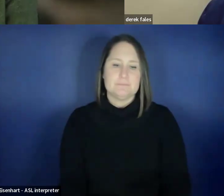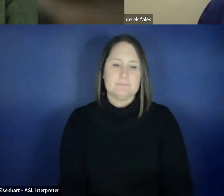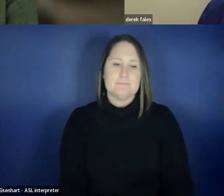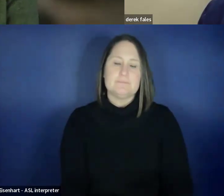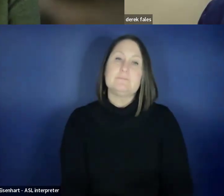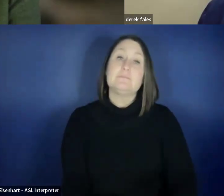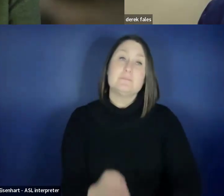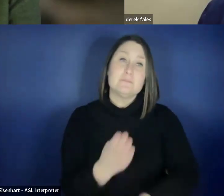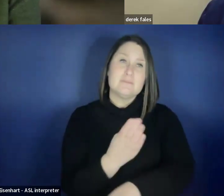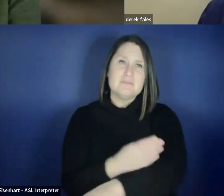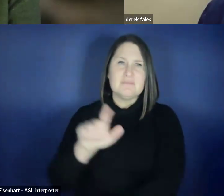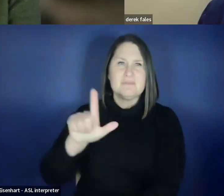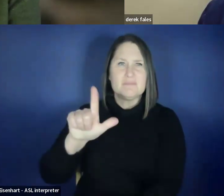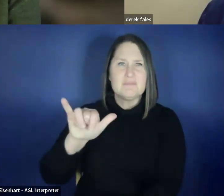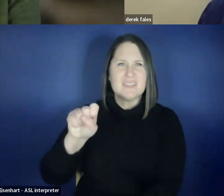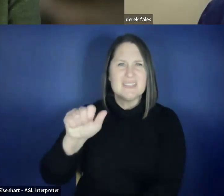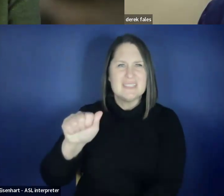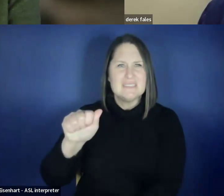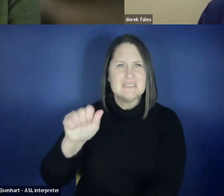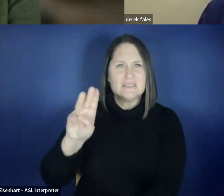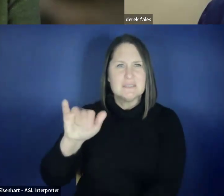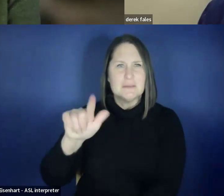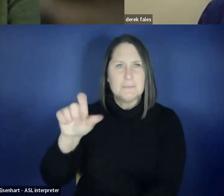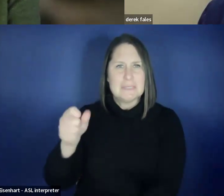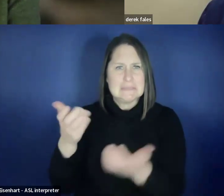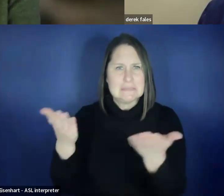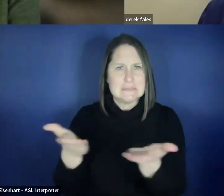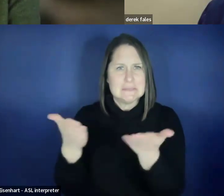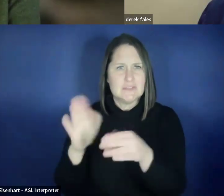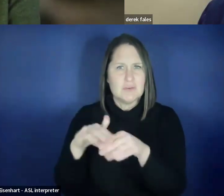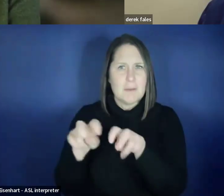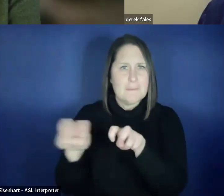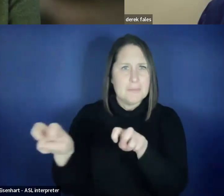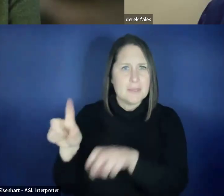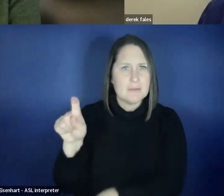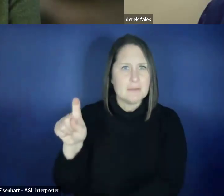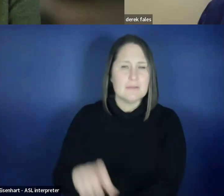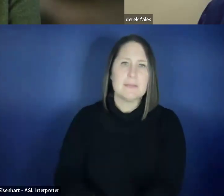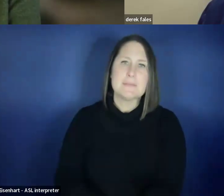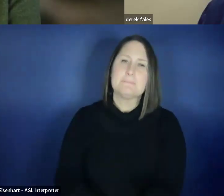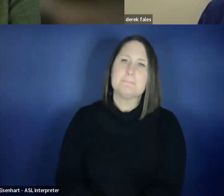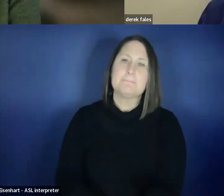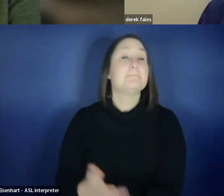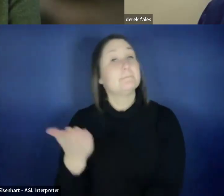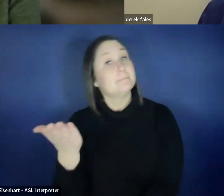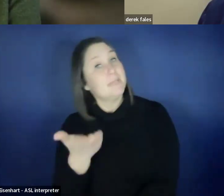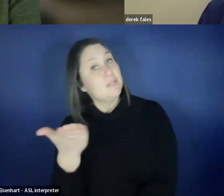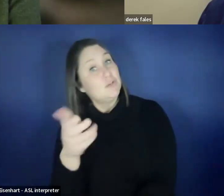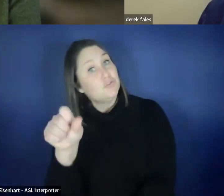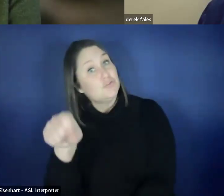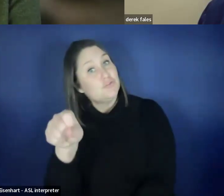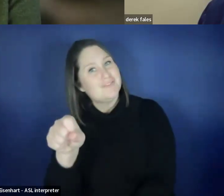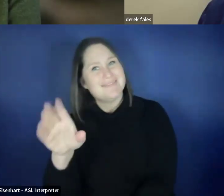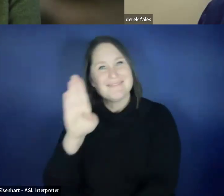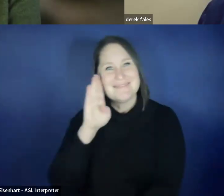Let's see, is Lisa Mills on right now? Is she on the panel? I am here, Betsy. Oh,